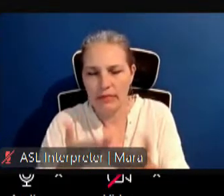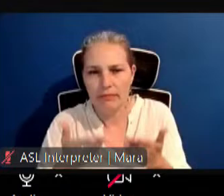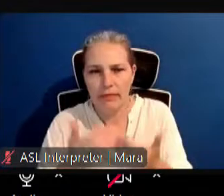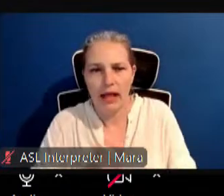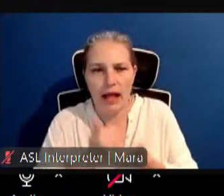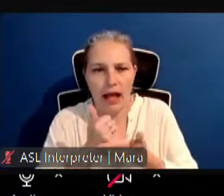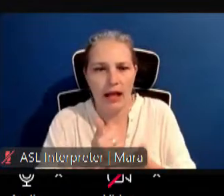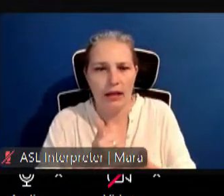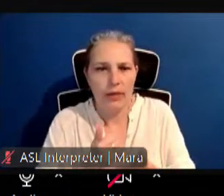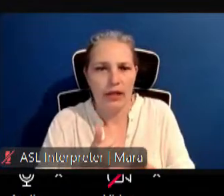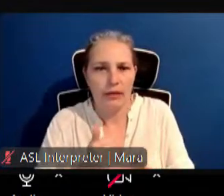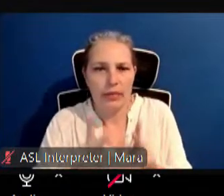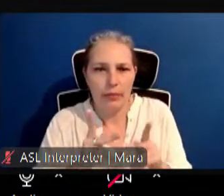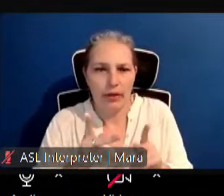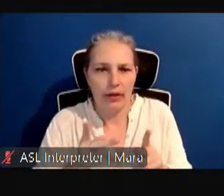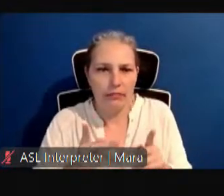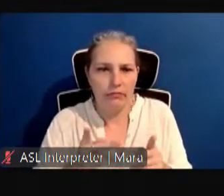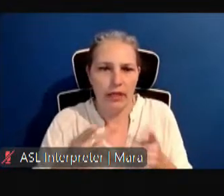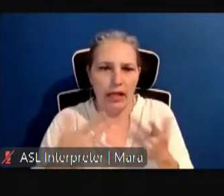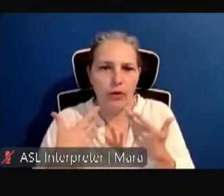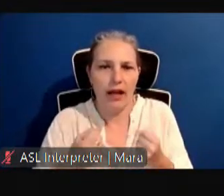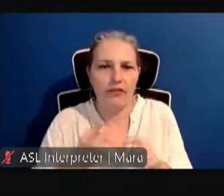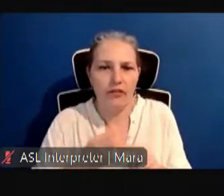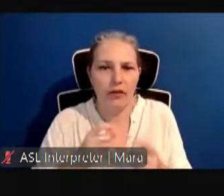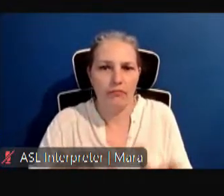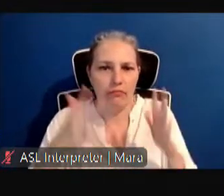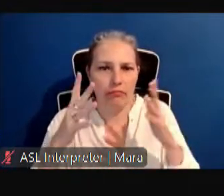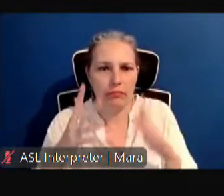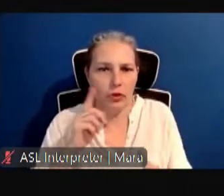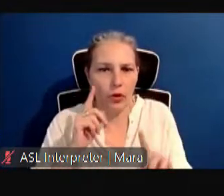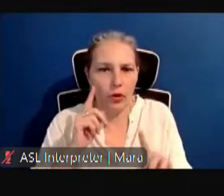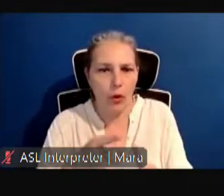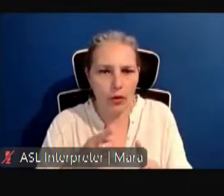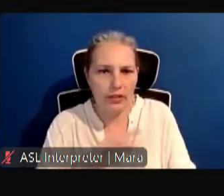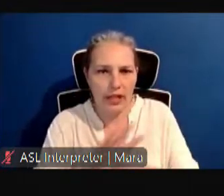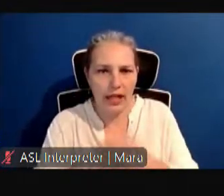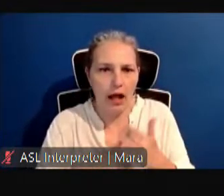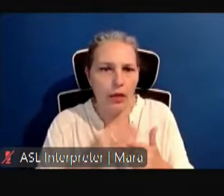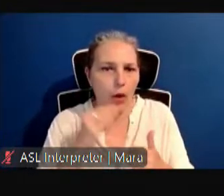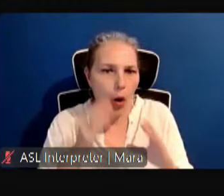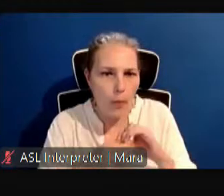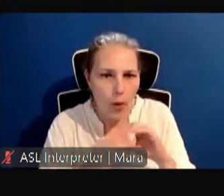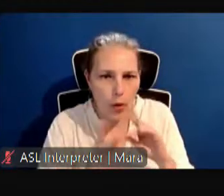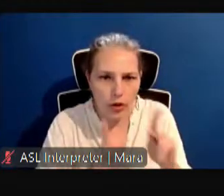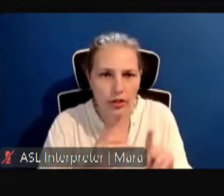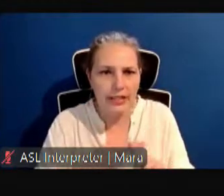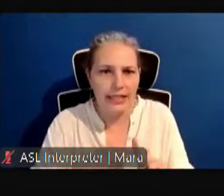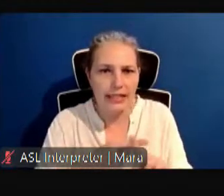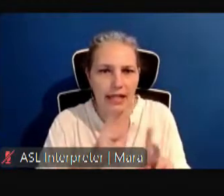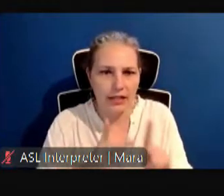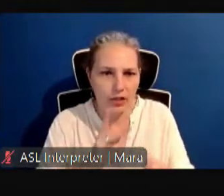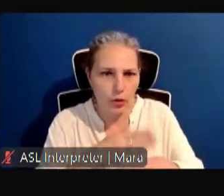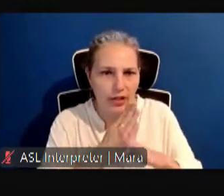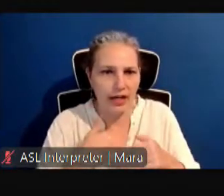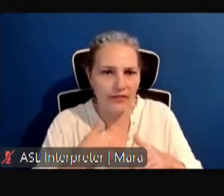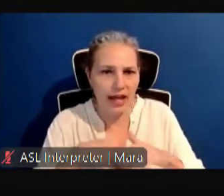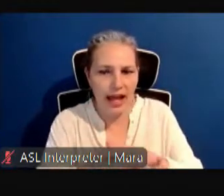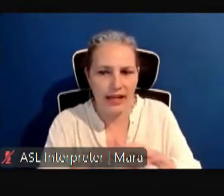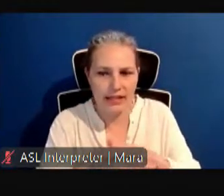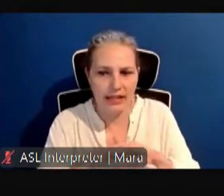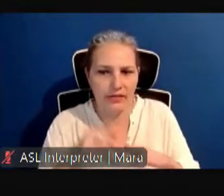that consumers, homeowners, and tenants, all alike, are protected and have access to the resources they need during, this times of